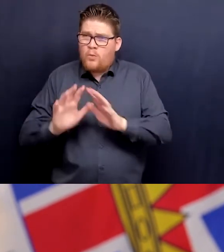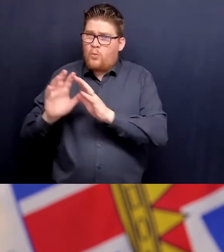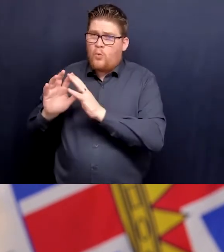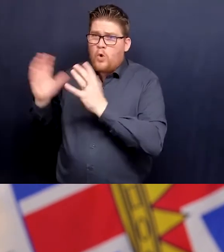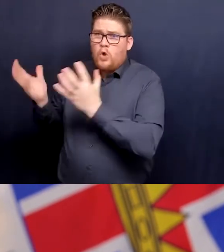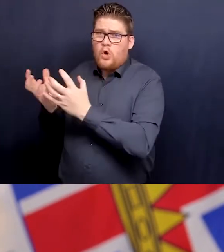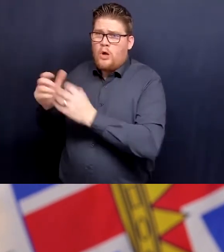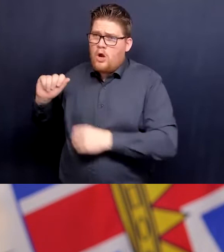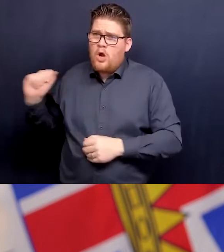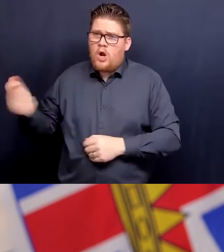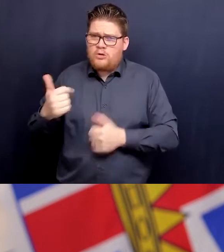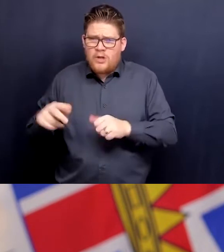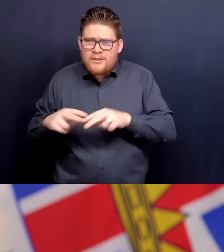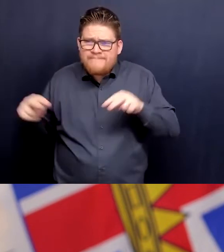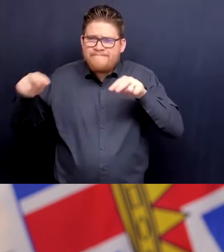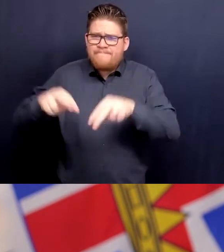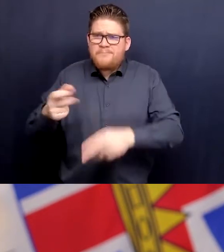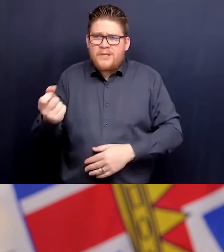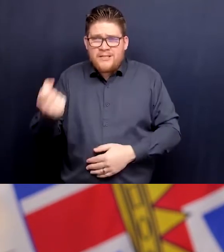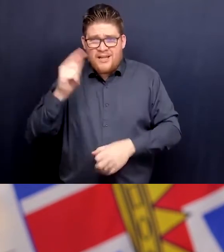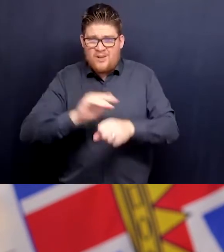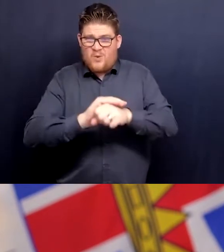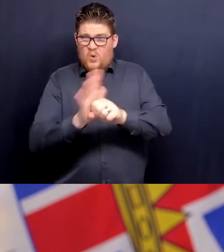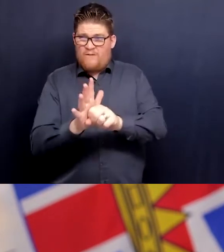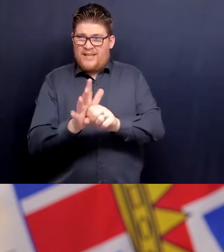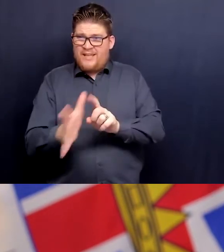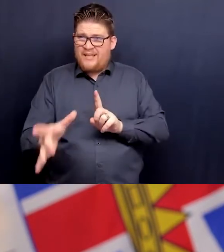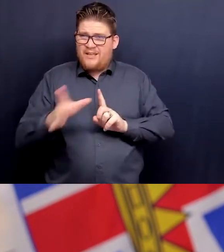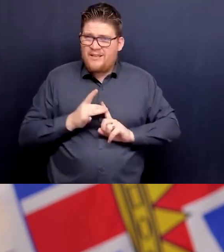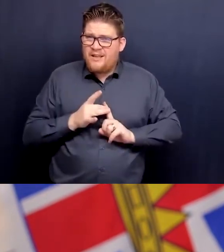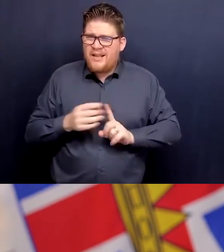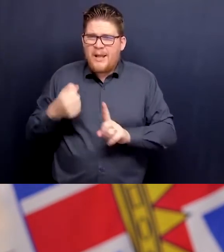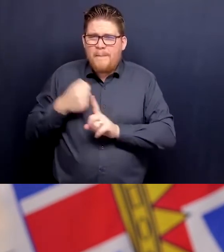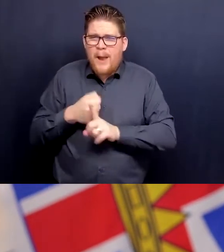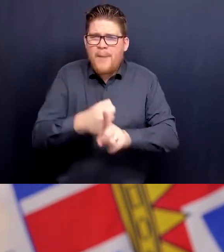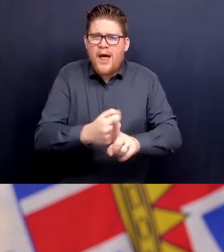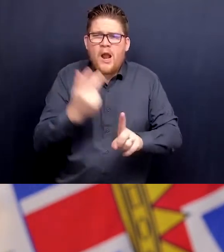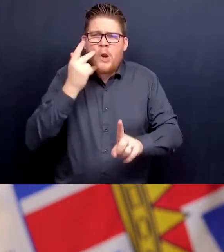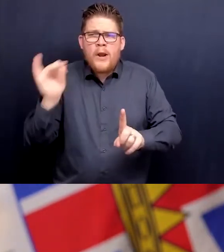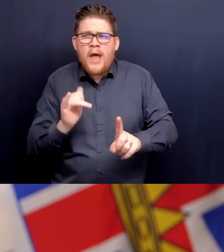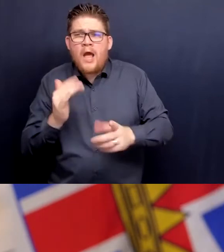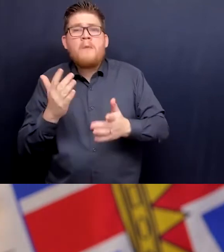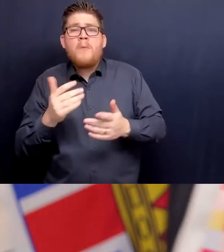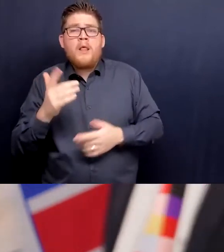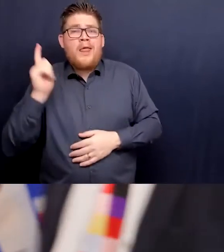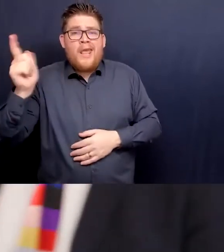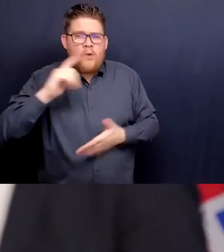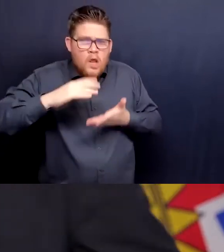longer term impacts, some of which we won't know for years from now. I don't know if you want to add to that.